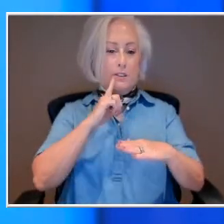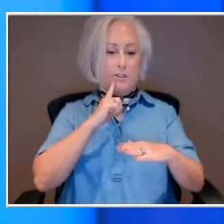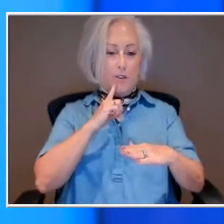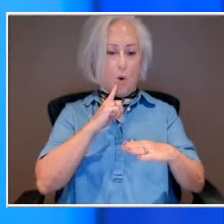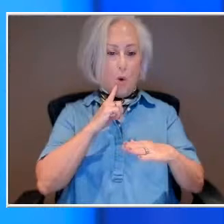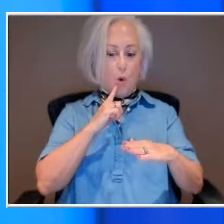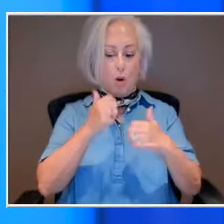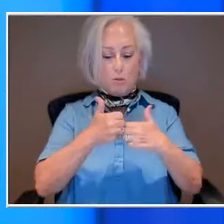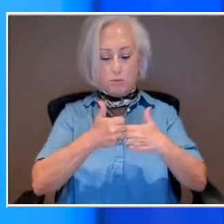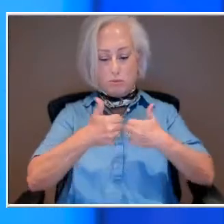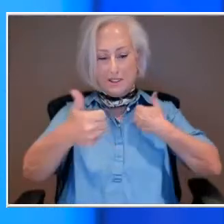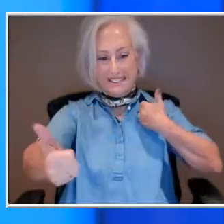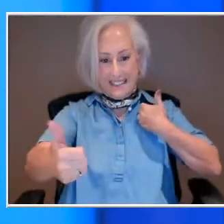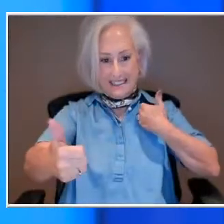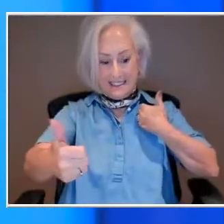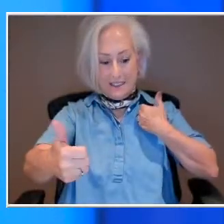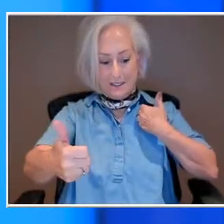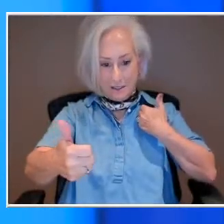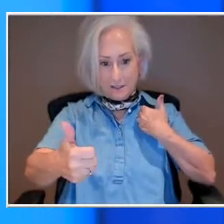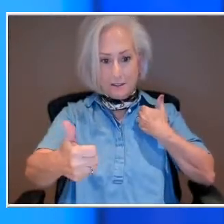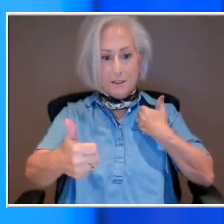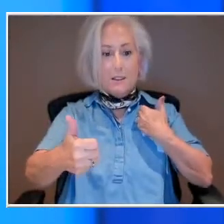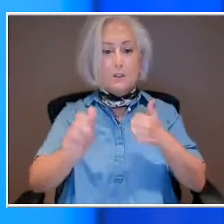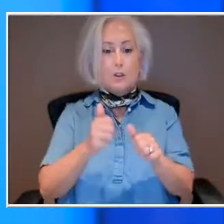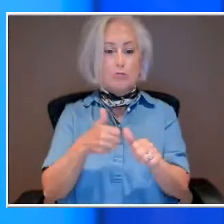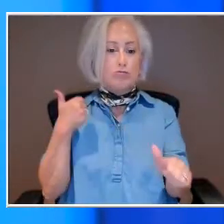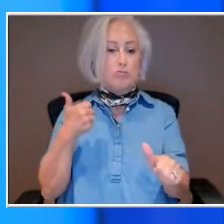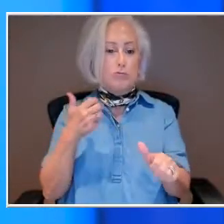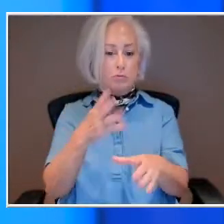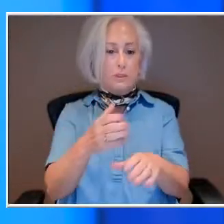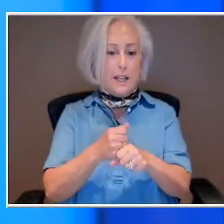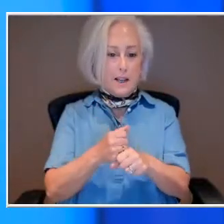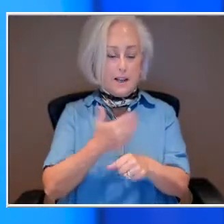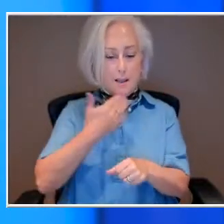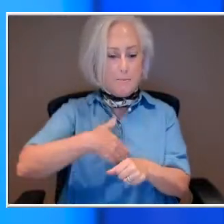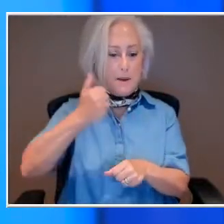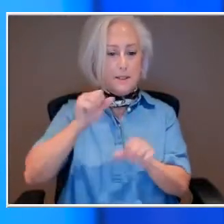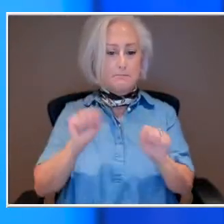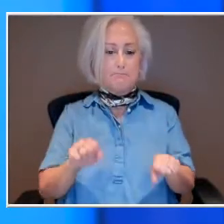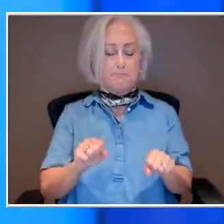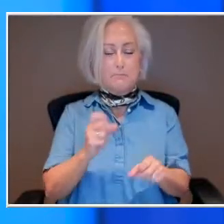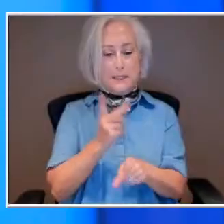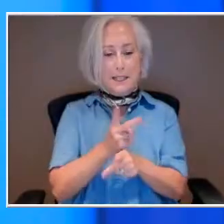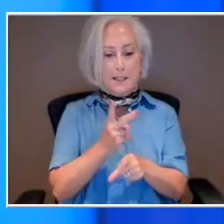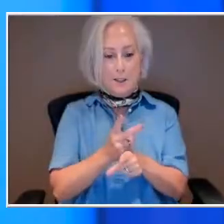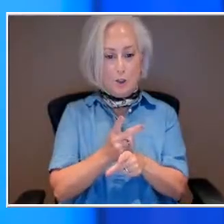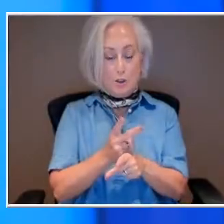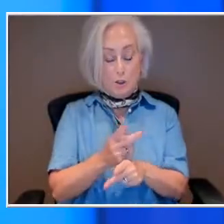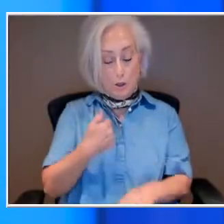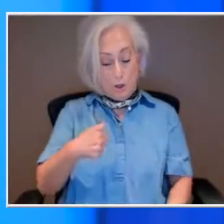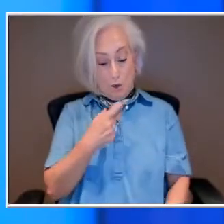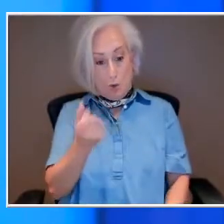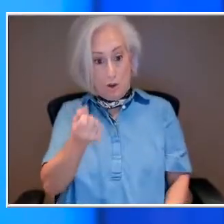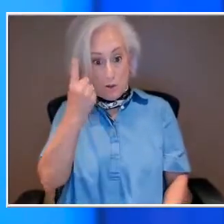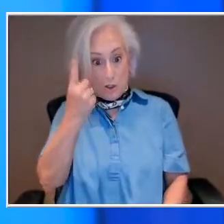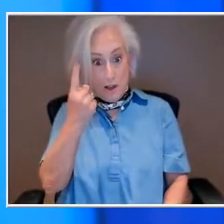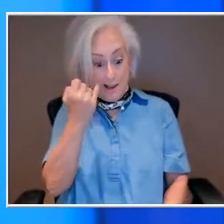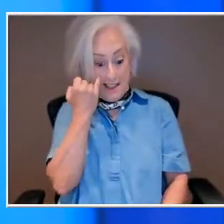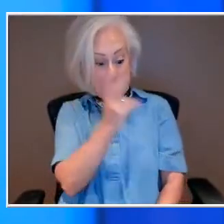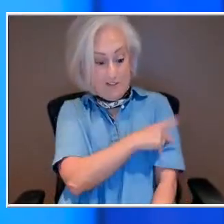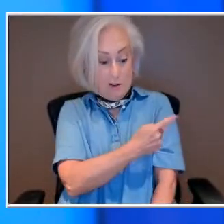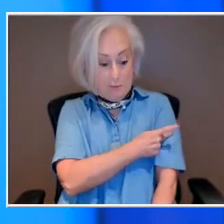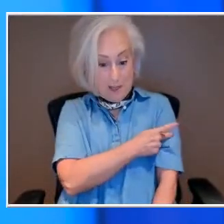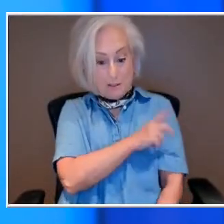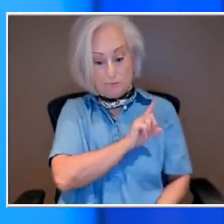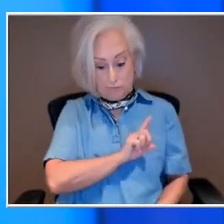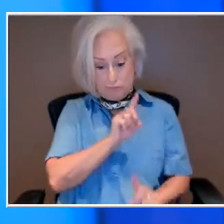to inhibit patients from getting the very best care that they can give, because we understand that when patients are treated in NCI designated cancer